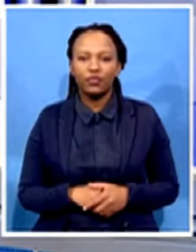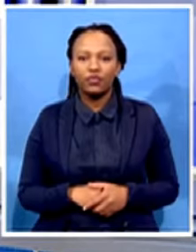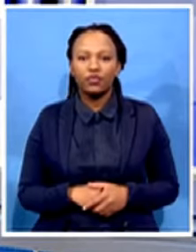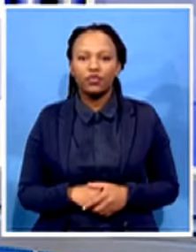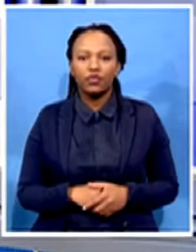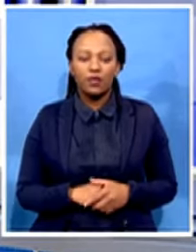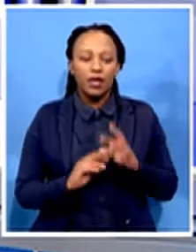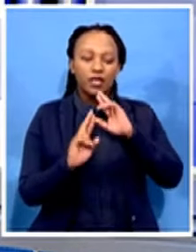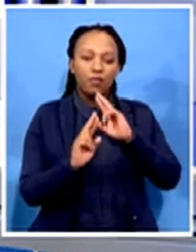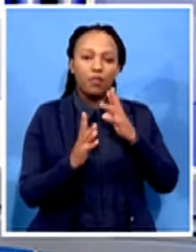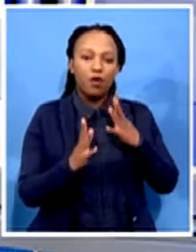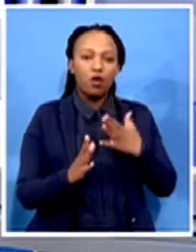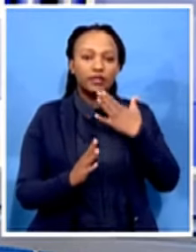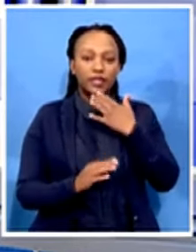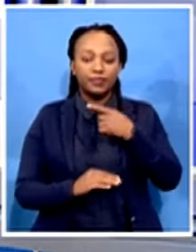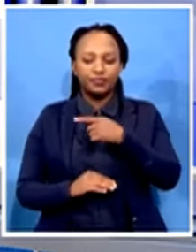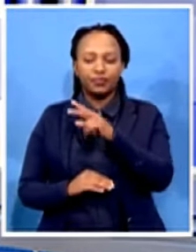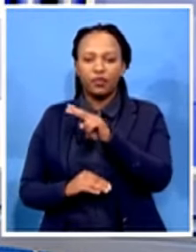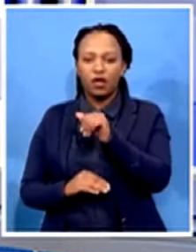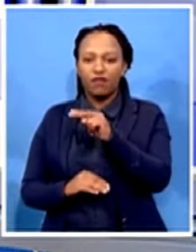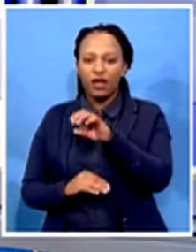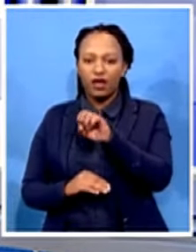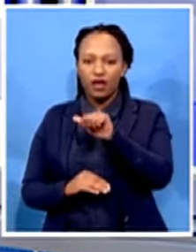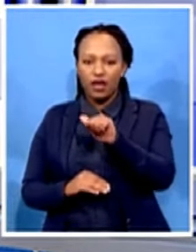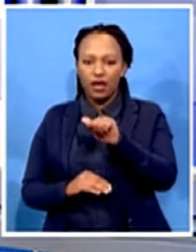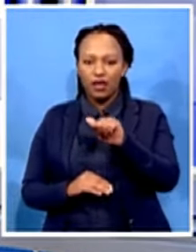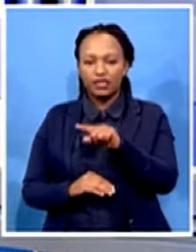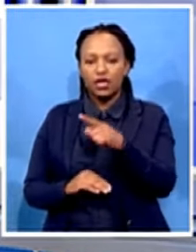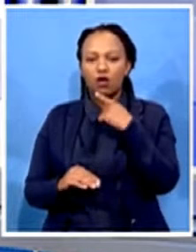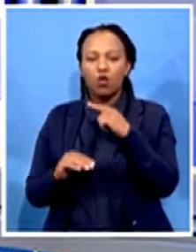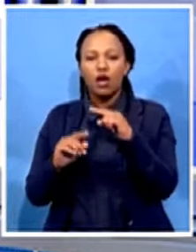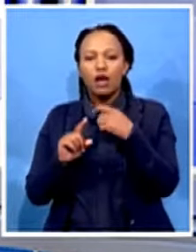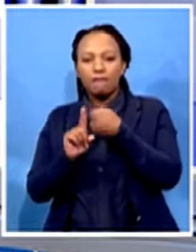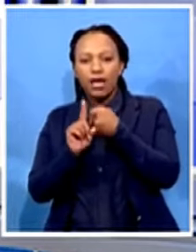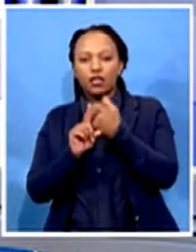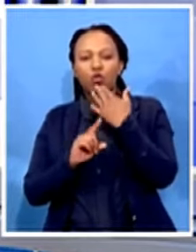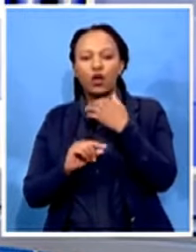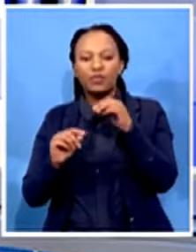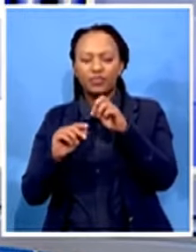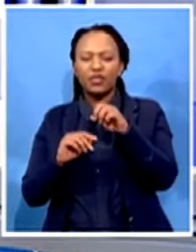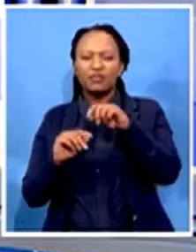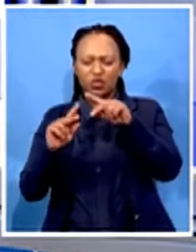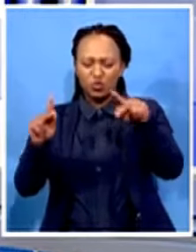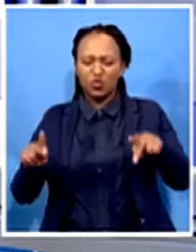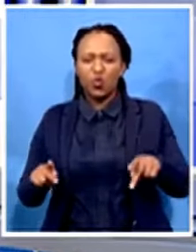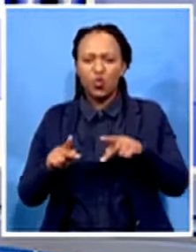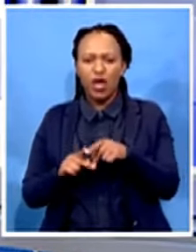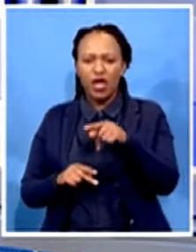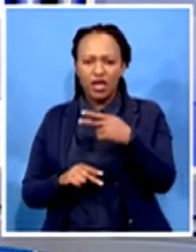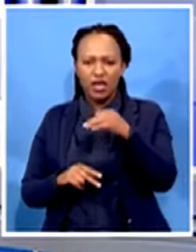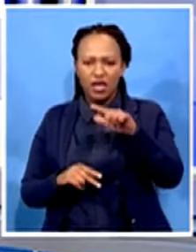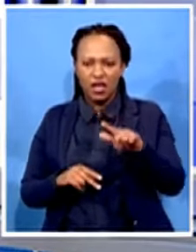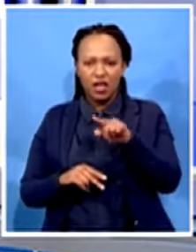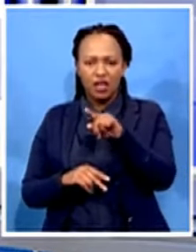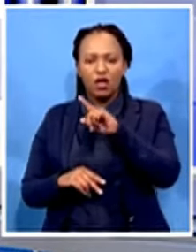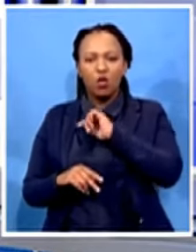Covering the commemoration of the Battle of Square Hill at the castle, the commemoration on the First World War battle